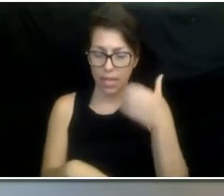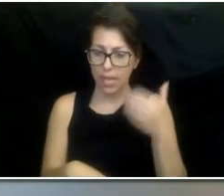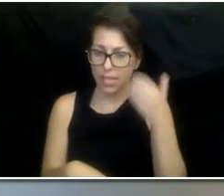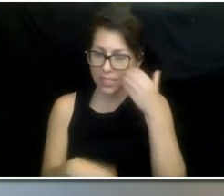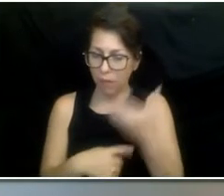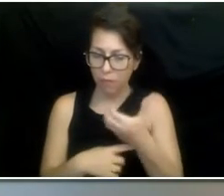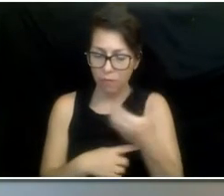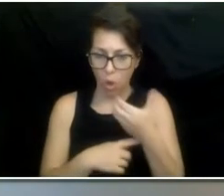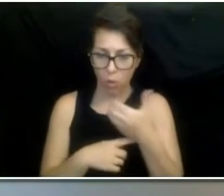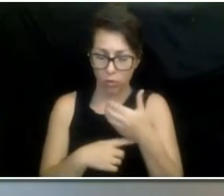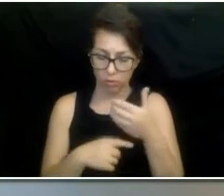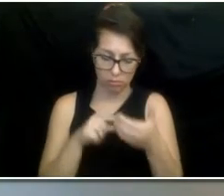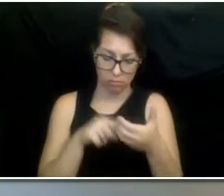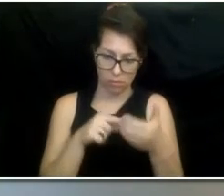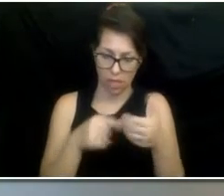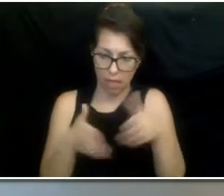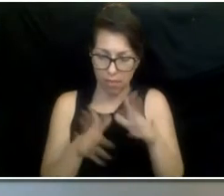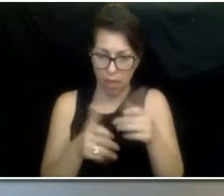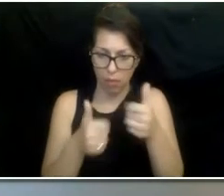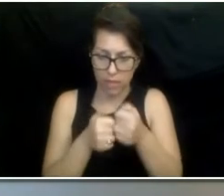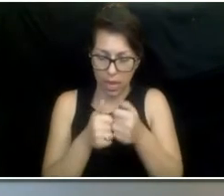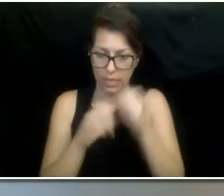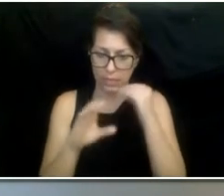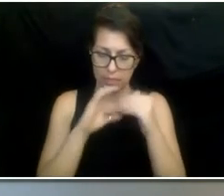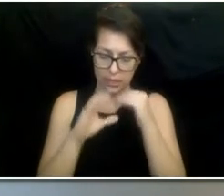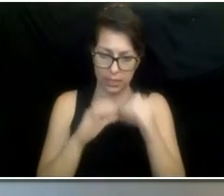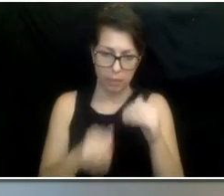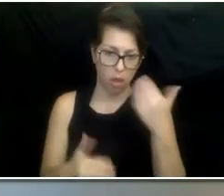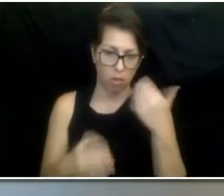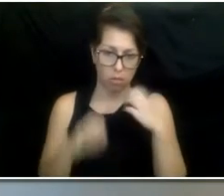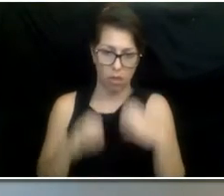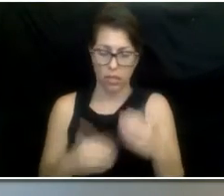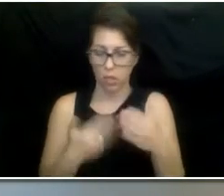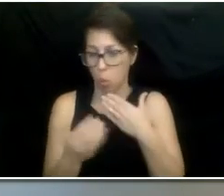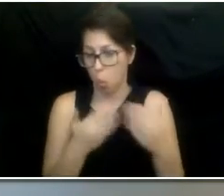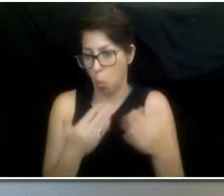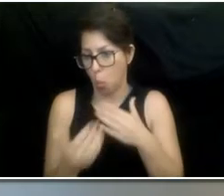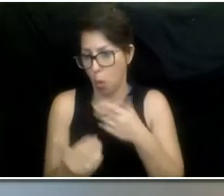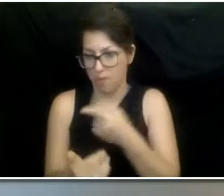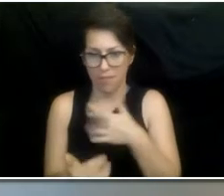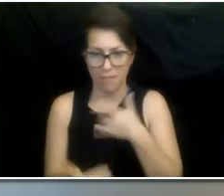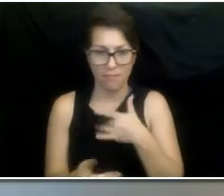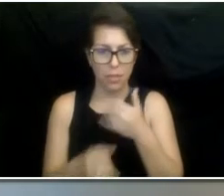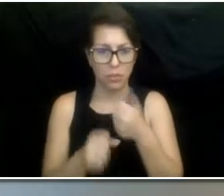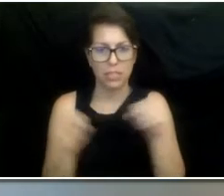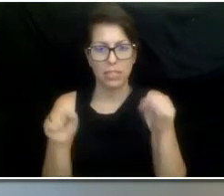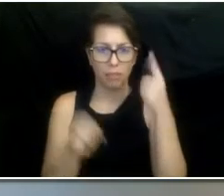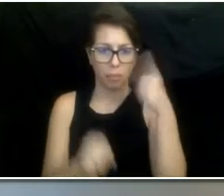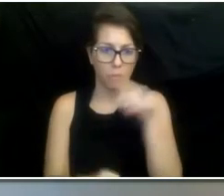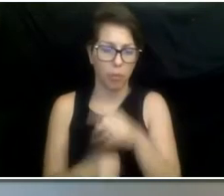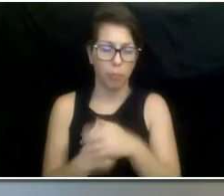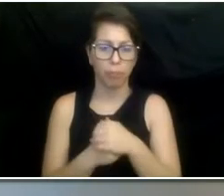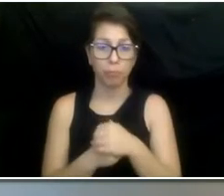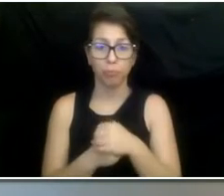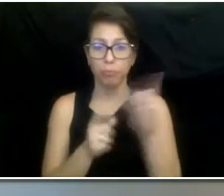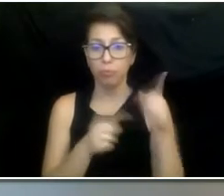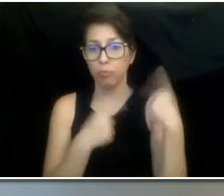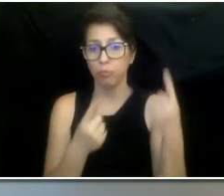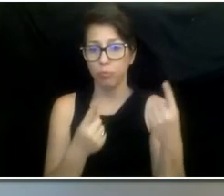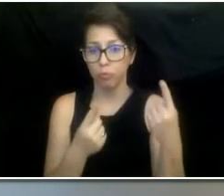intake that we're receiving and our ability to serve our clients um in the first instance